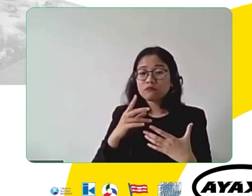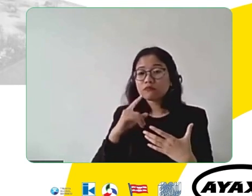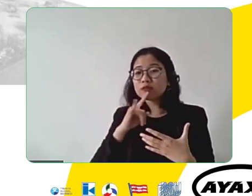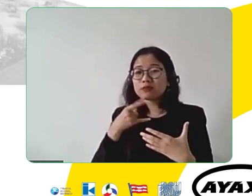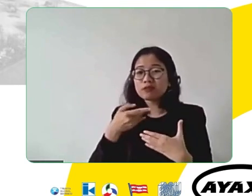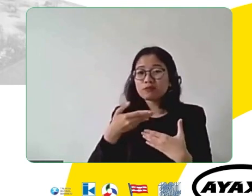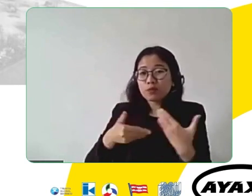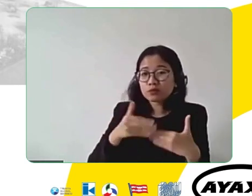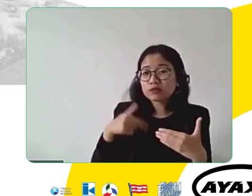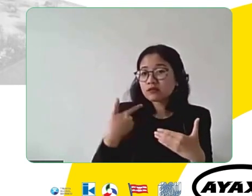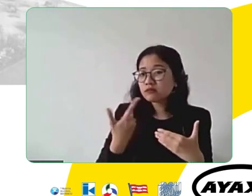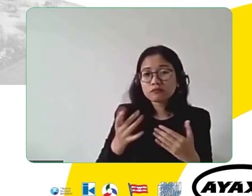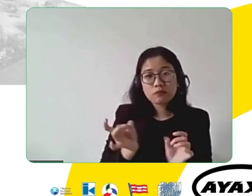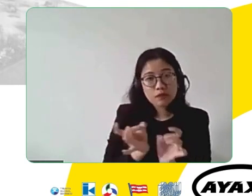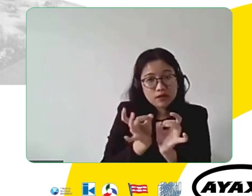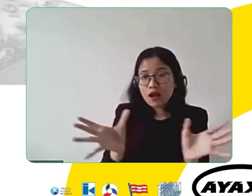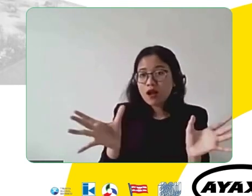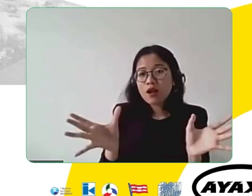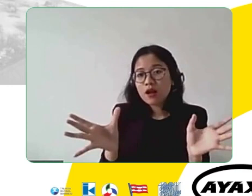And it's